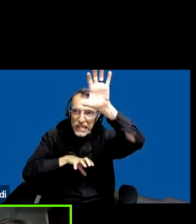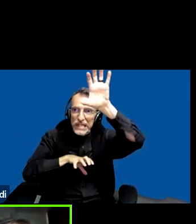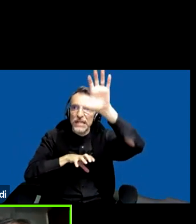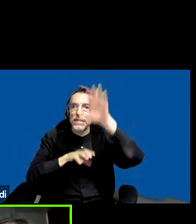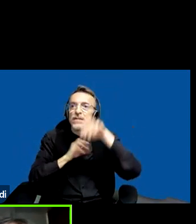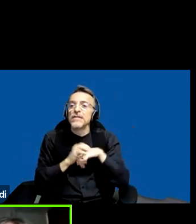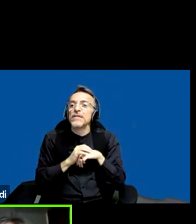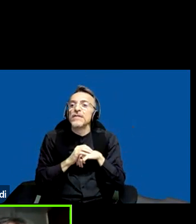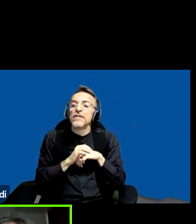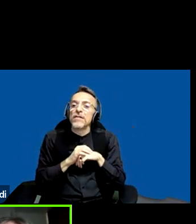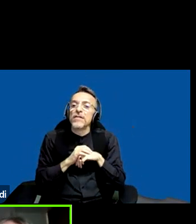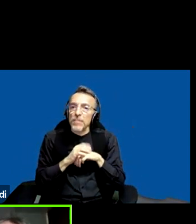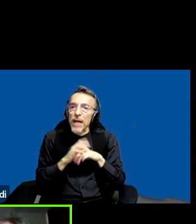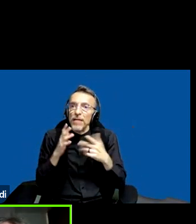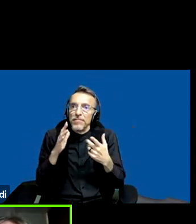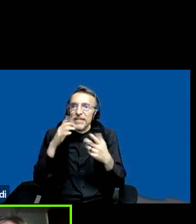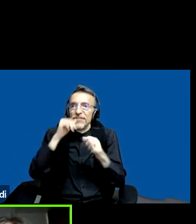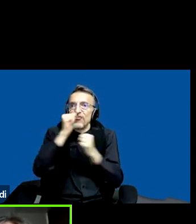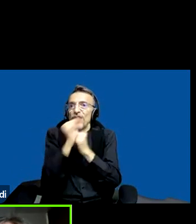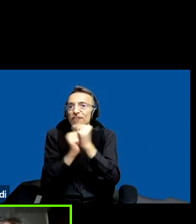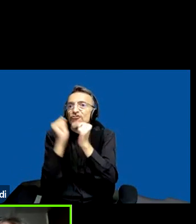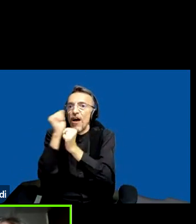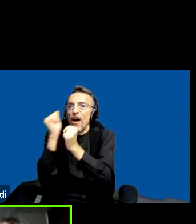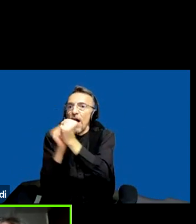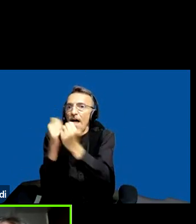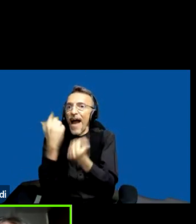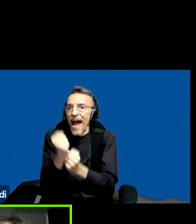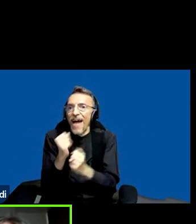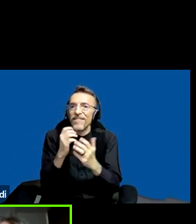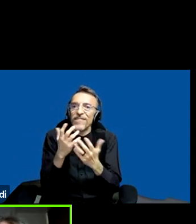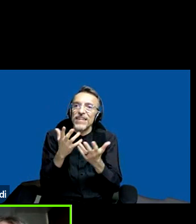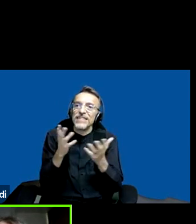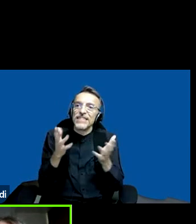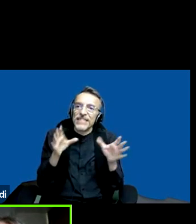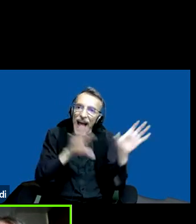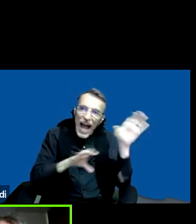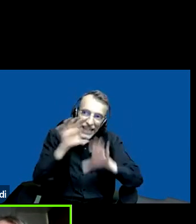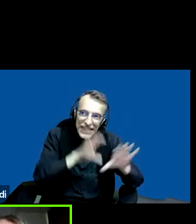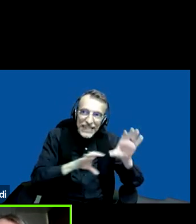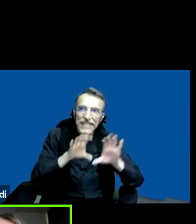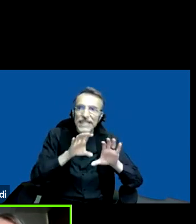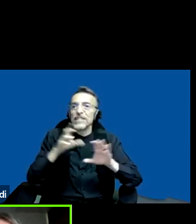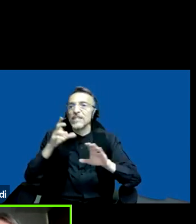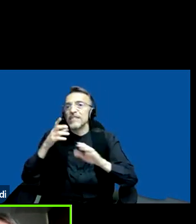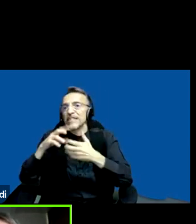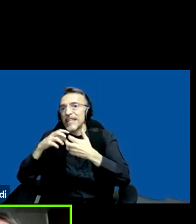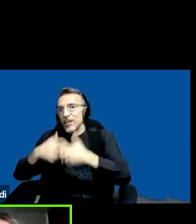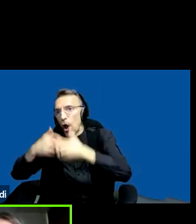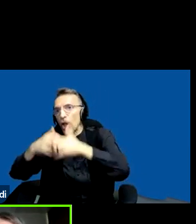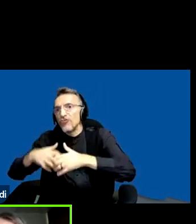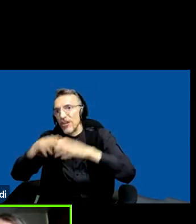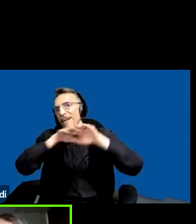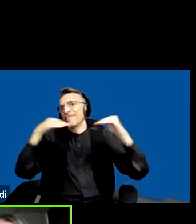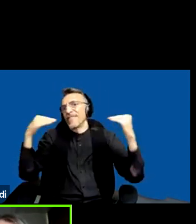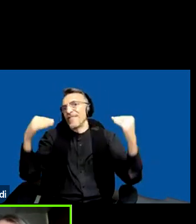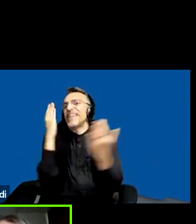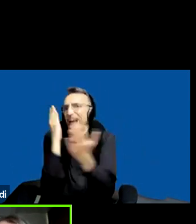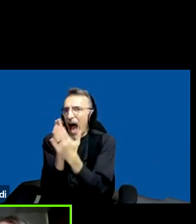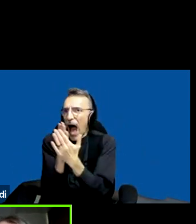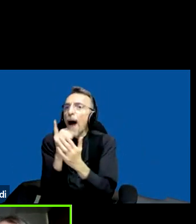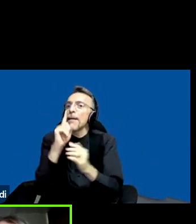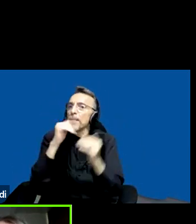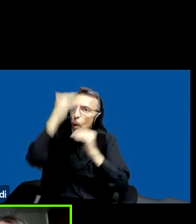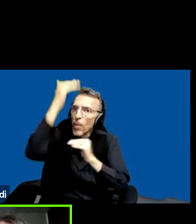of course, the dominant structures pushing science and technology as they do are divided by north-south. So yes,